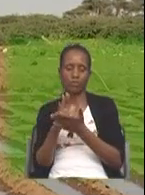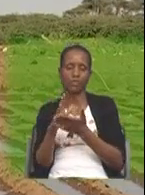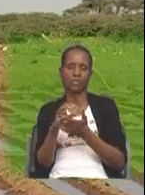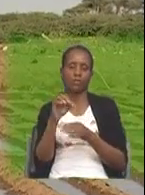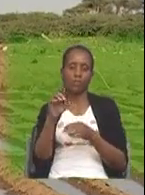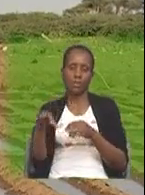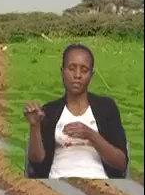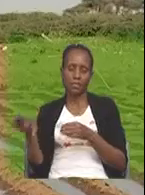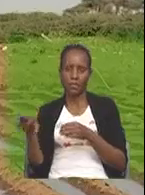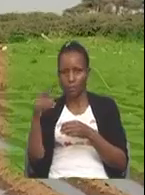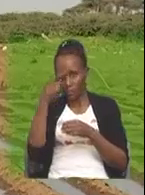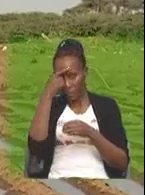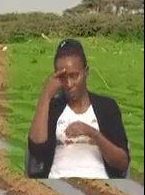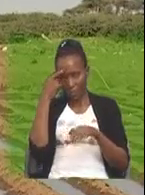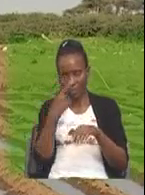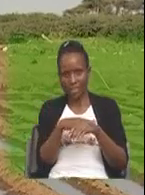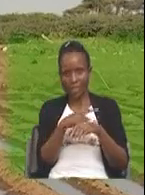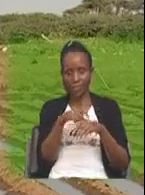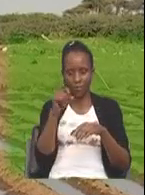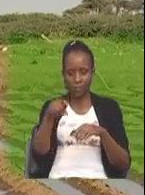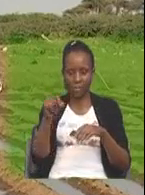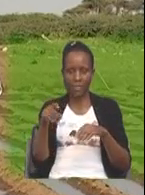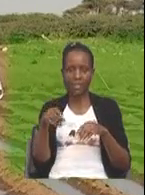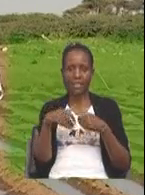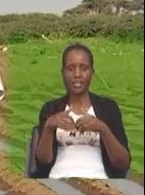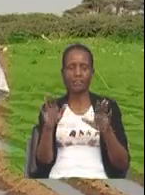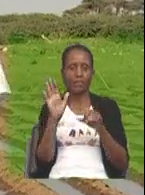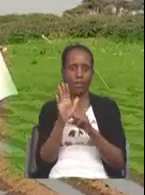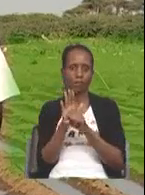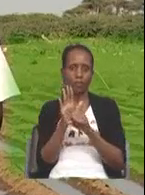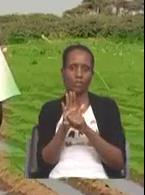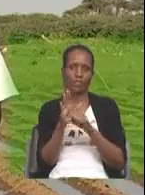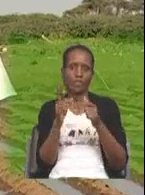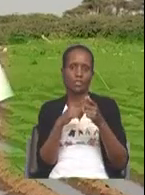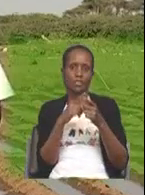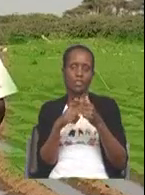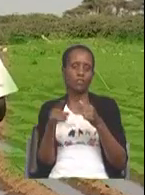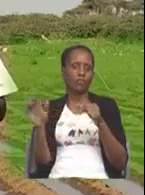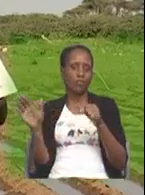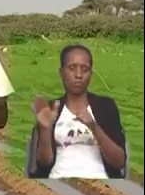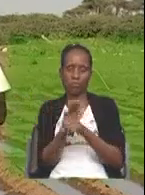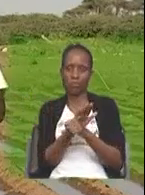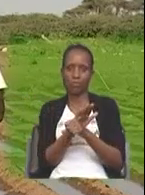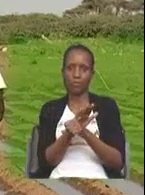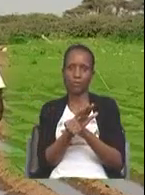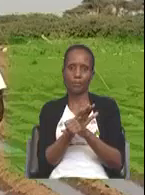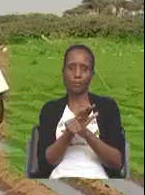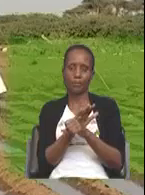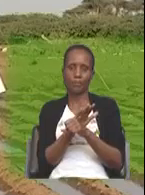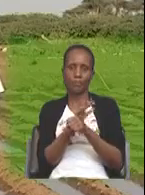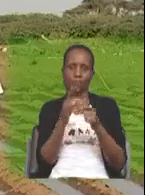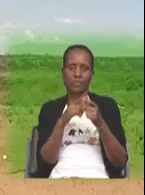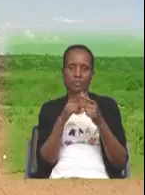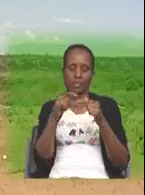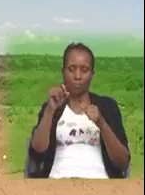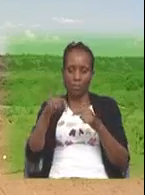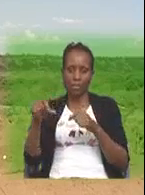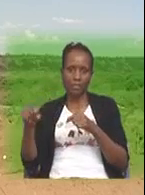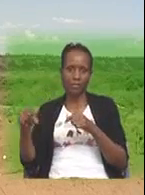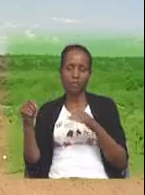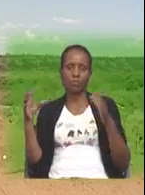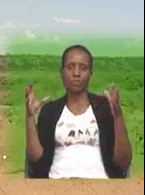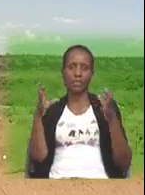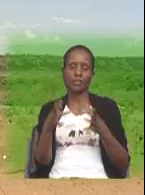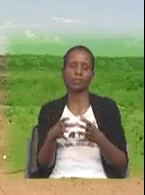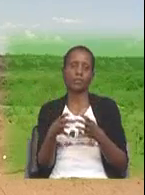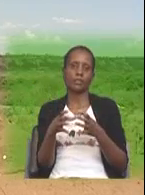Reason being, when you plant green grams and you leave very many, it will be too vegetative, and the plants